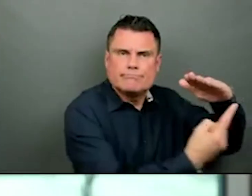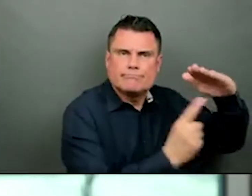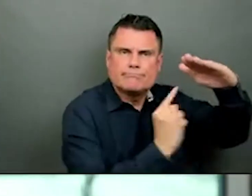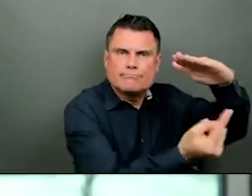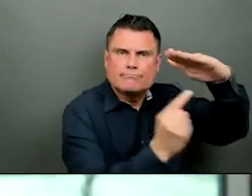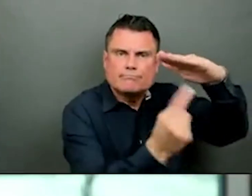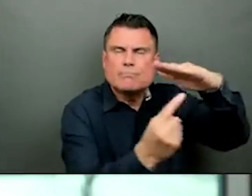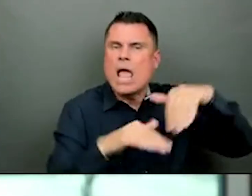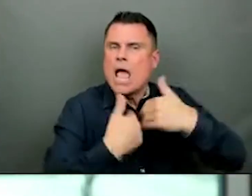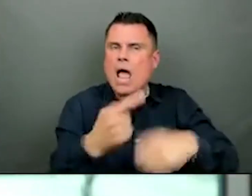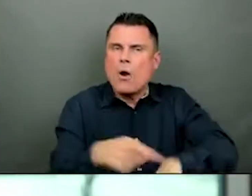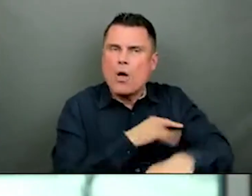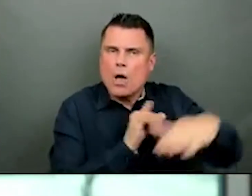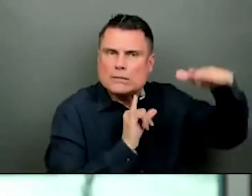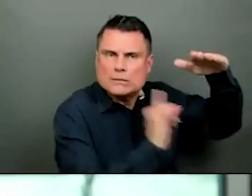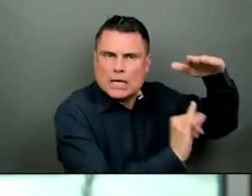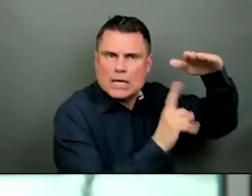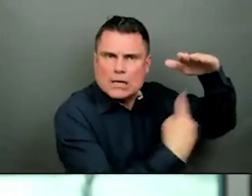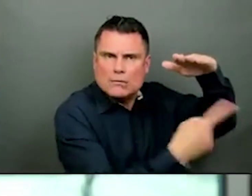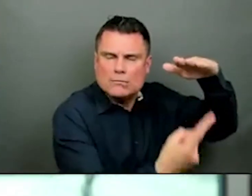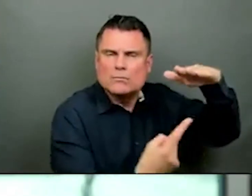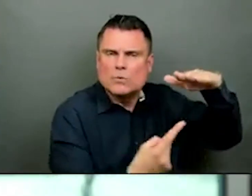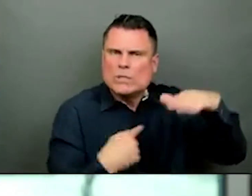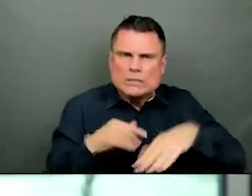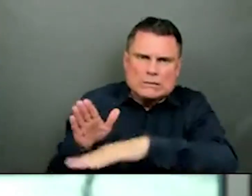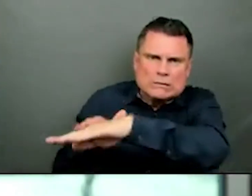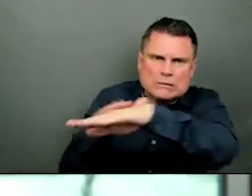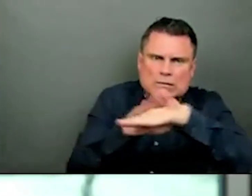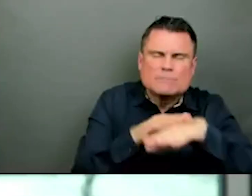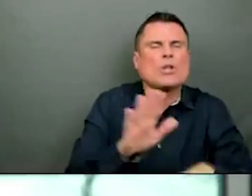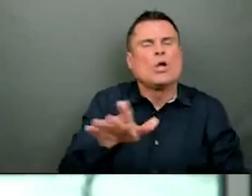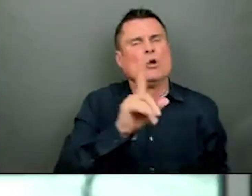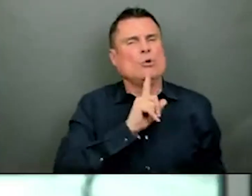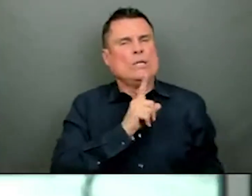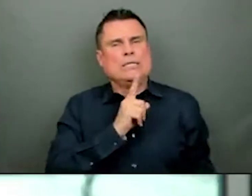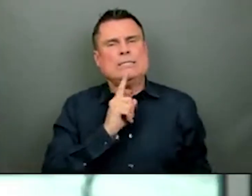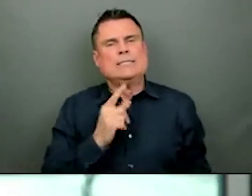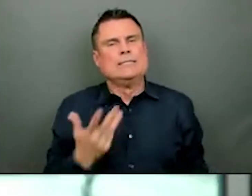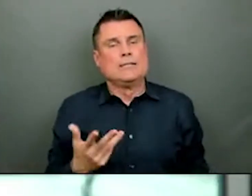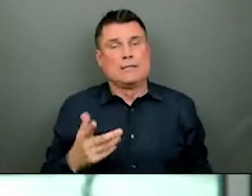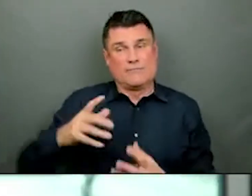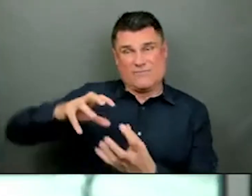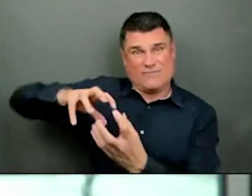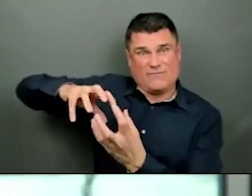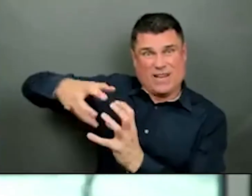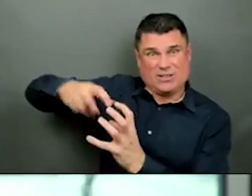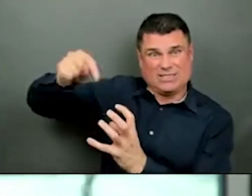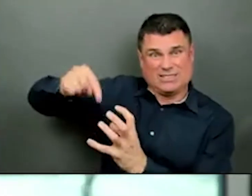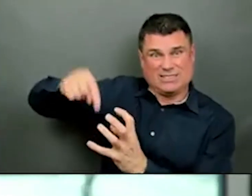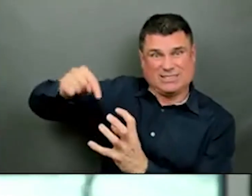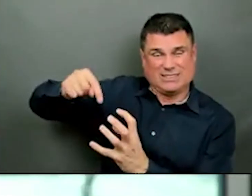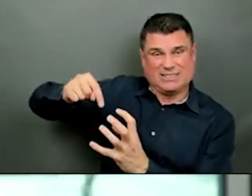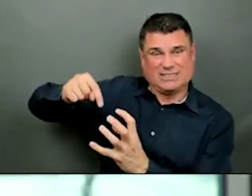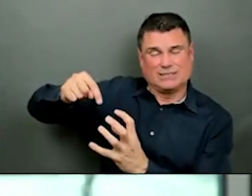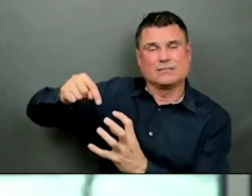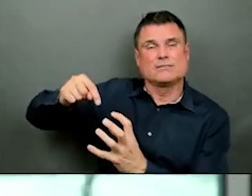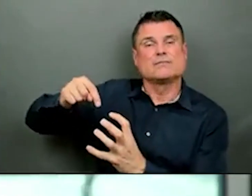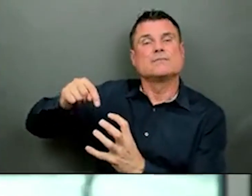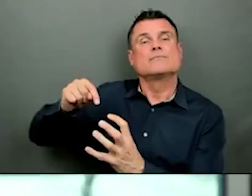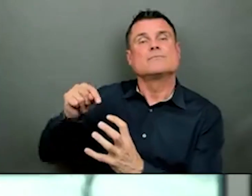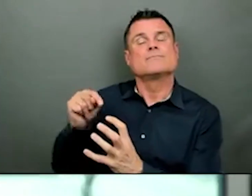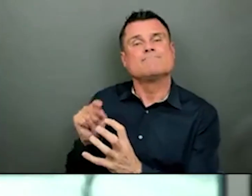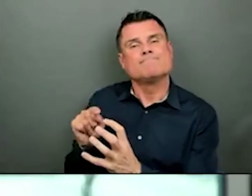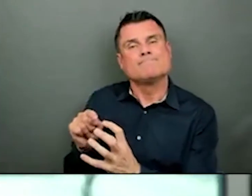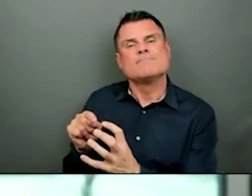transmissible variants. So it is a strategy that is it's more of a localized decision with the